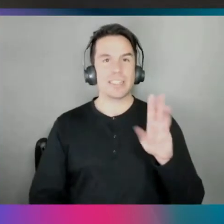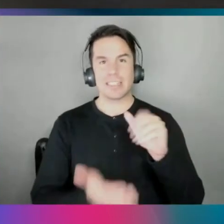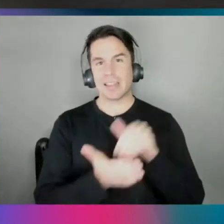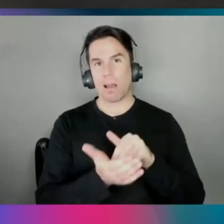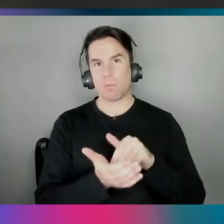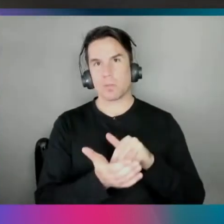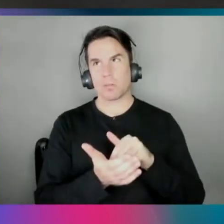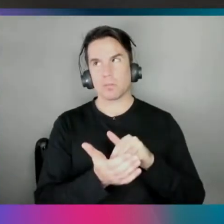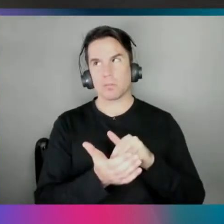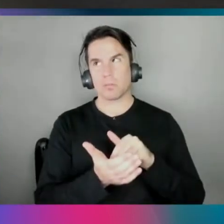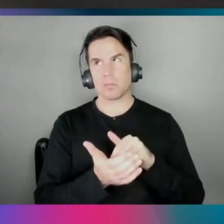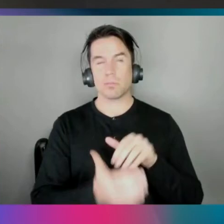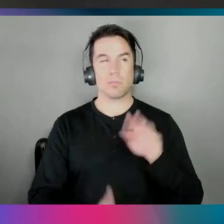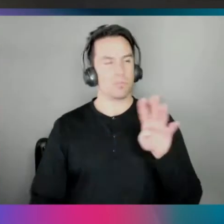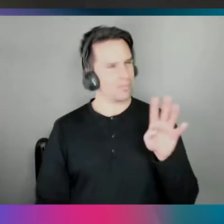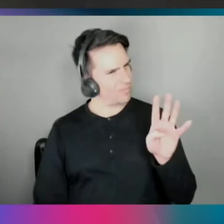that?